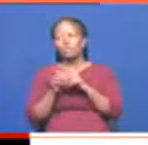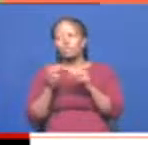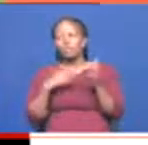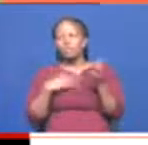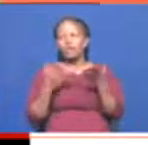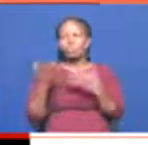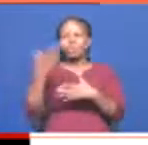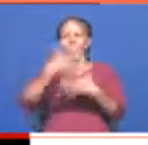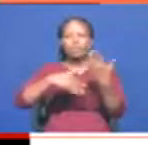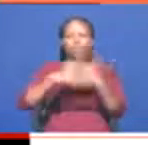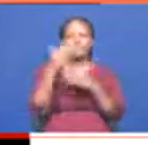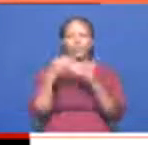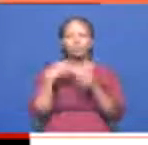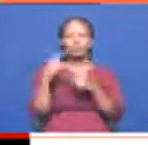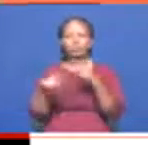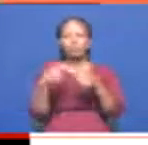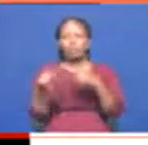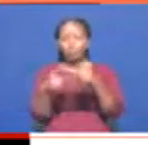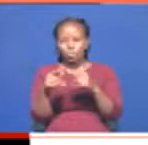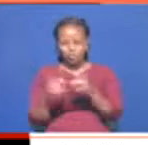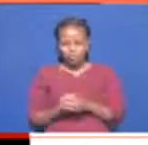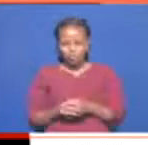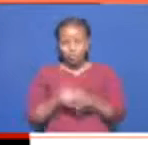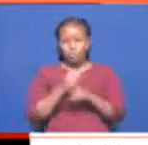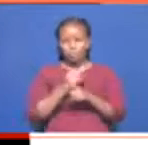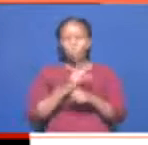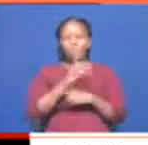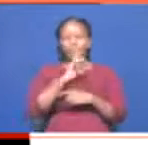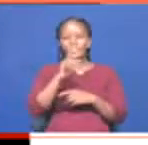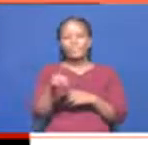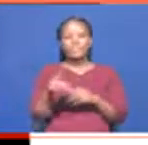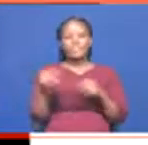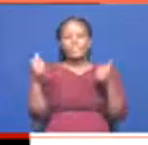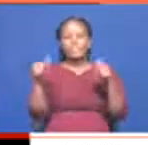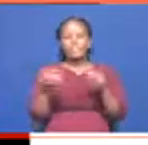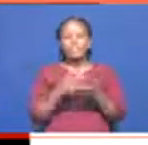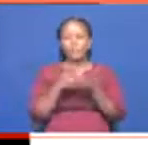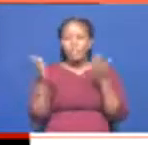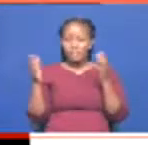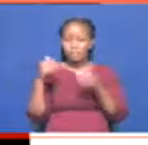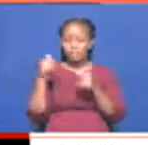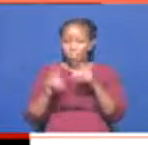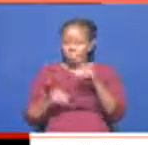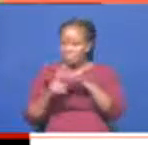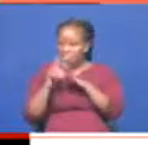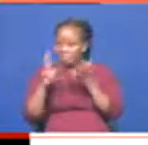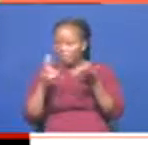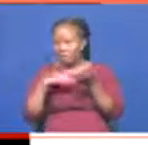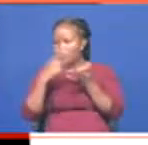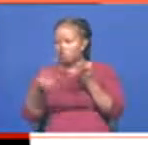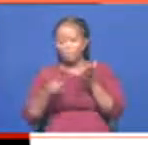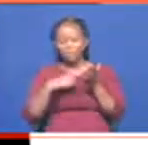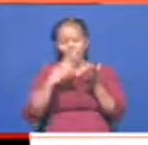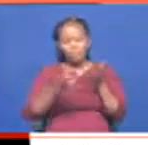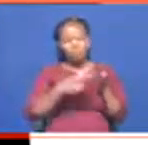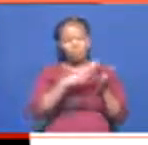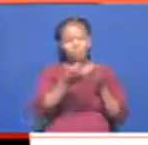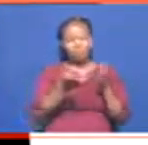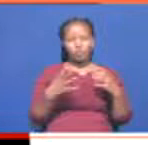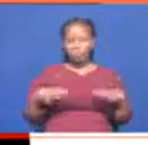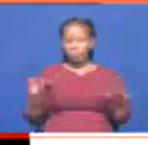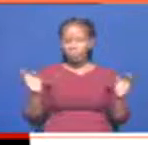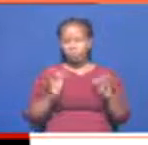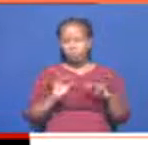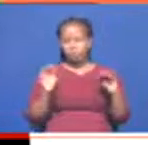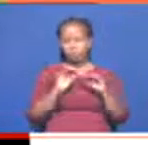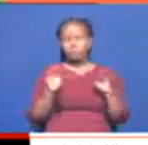on. We ensure that debris that come from the buildings are not falling on people. And we also